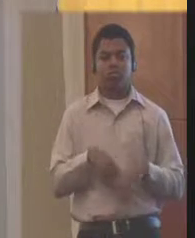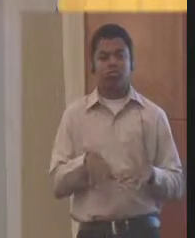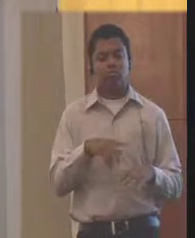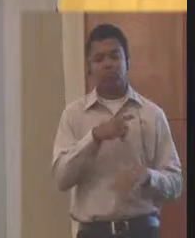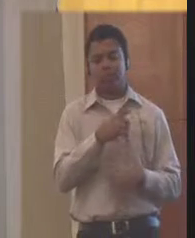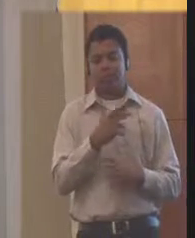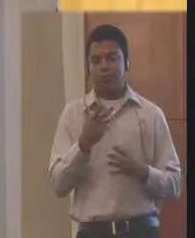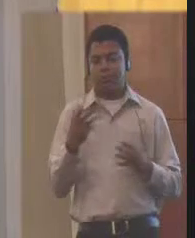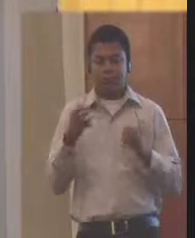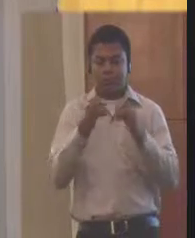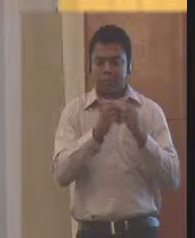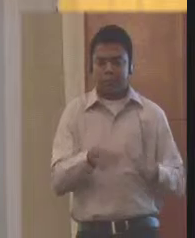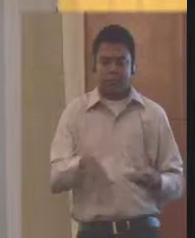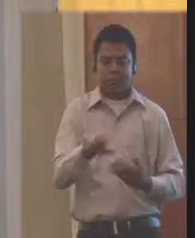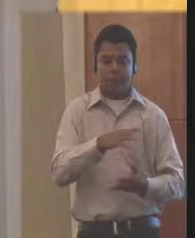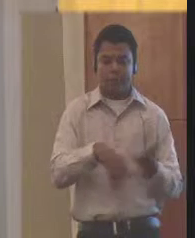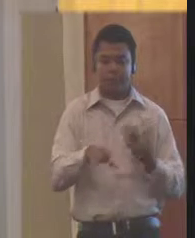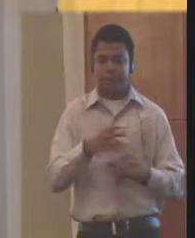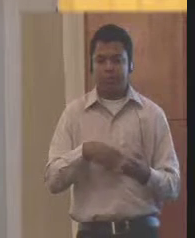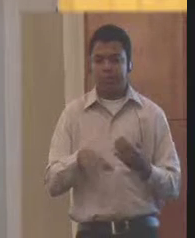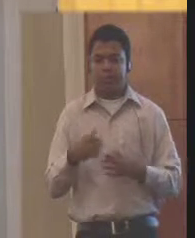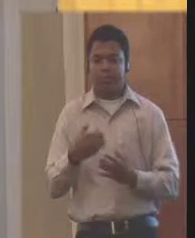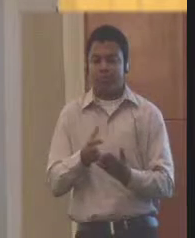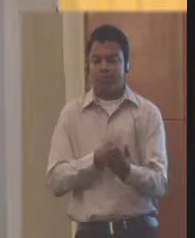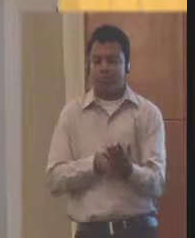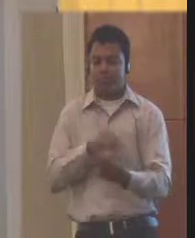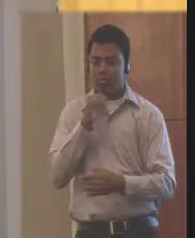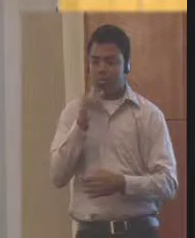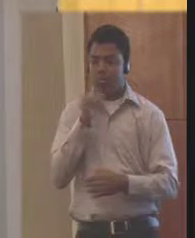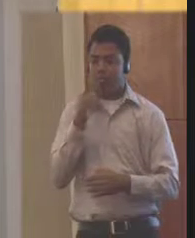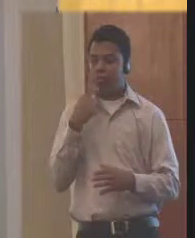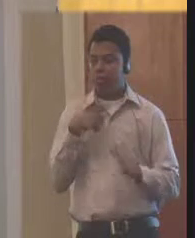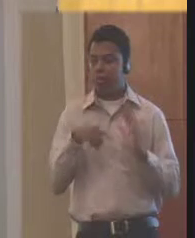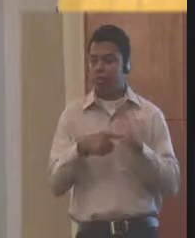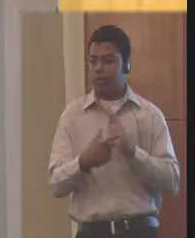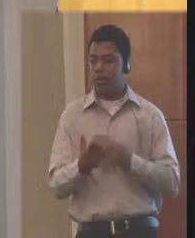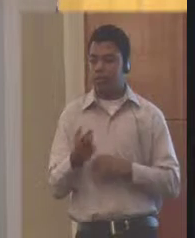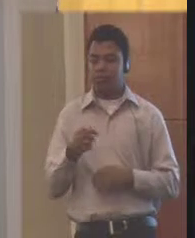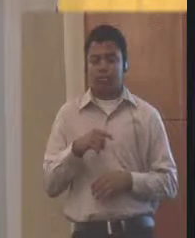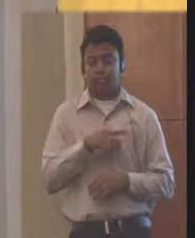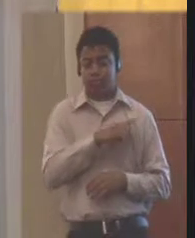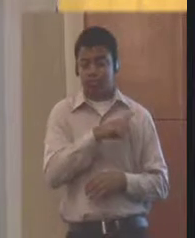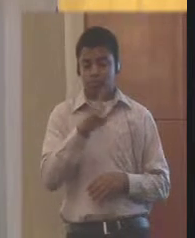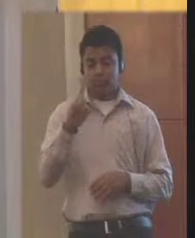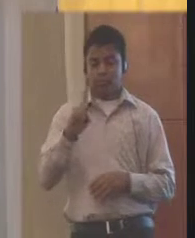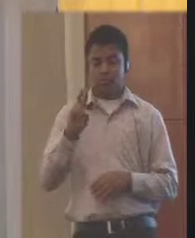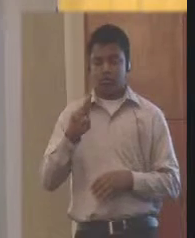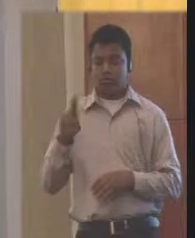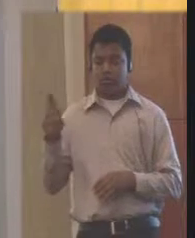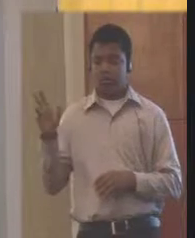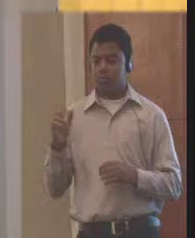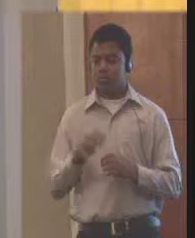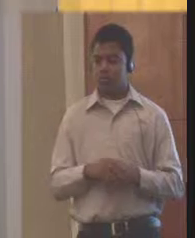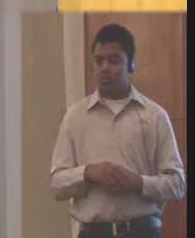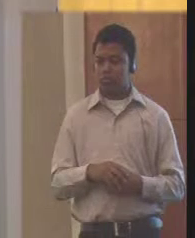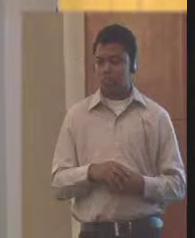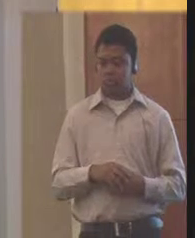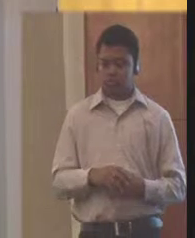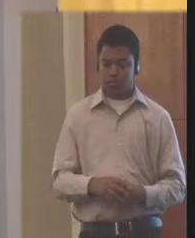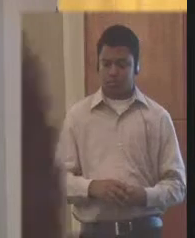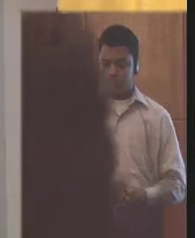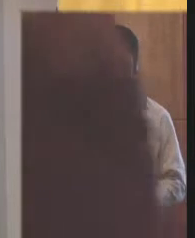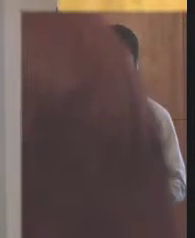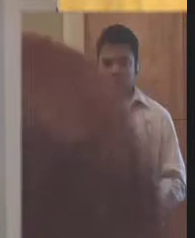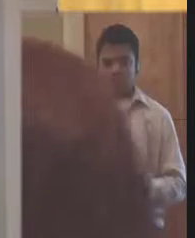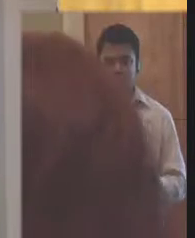in DRR, how much more powerful would it be if we could capture the economic losses and not just direct